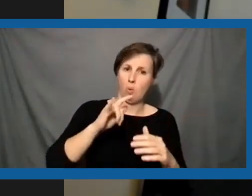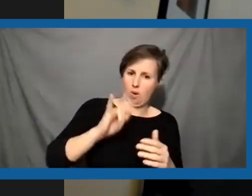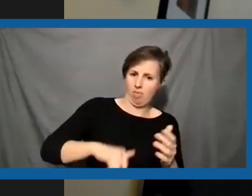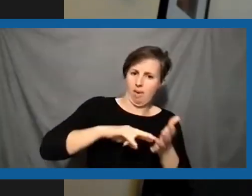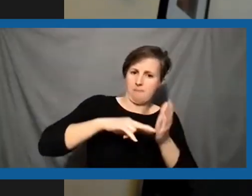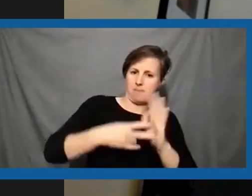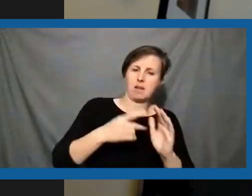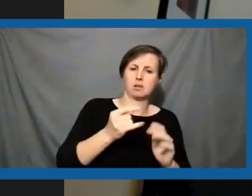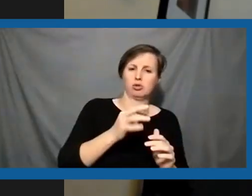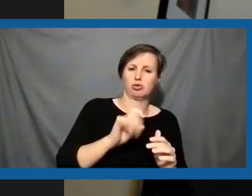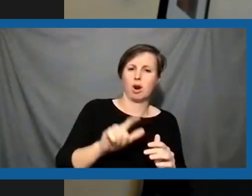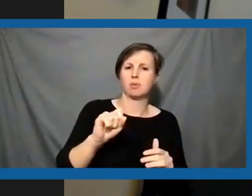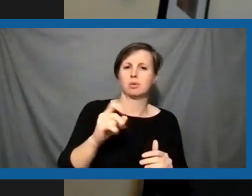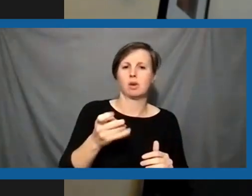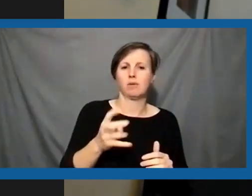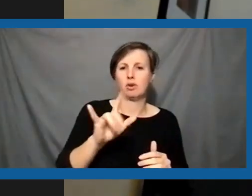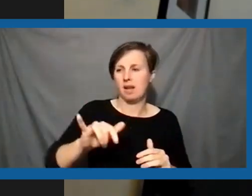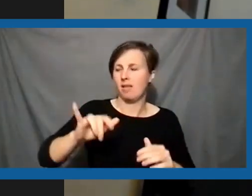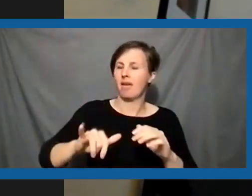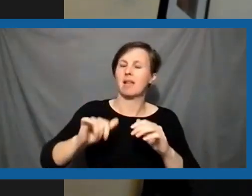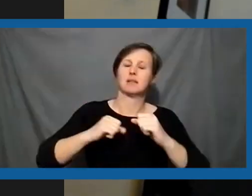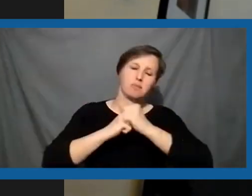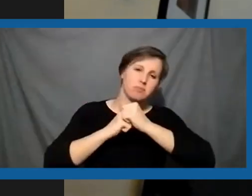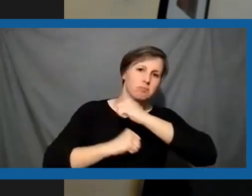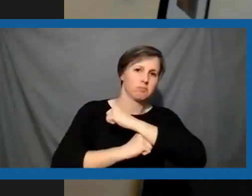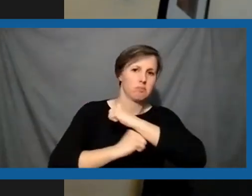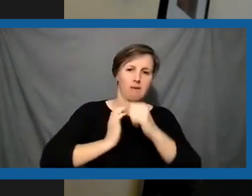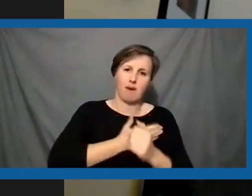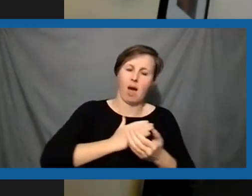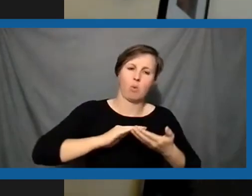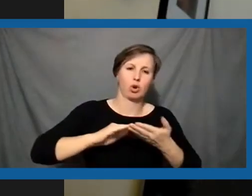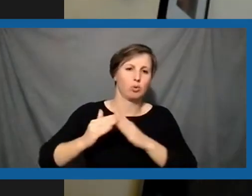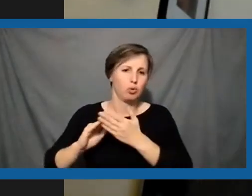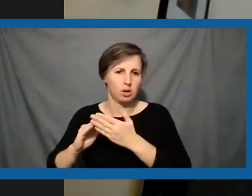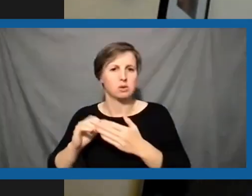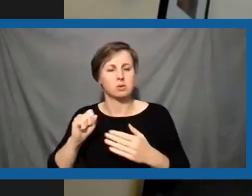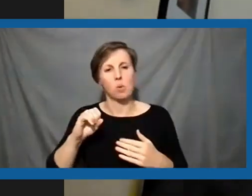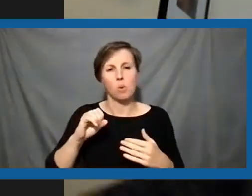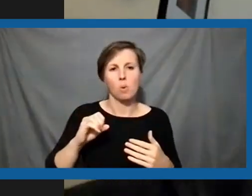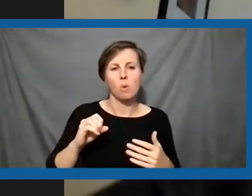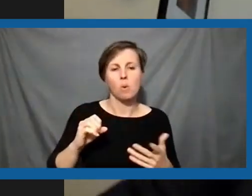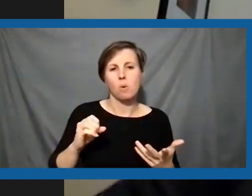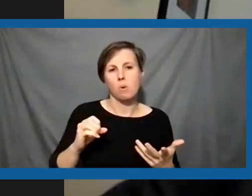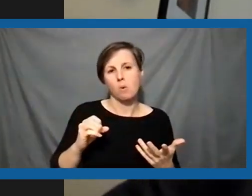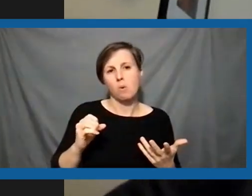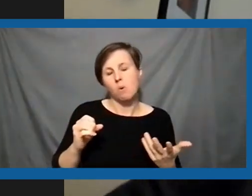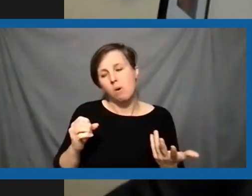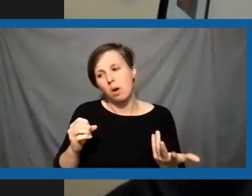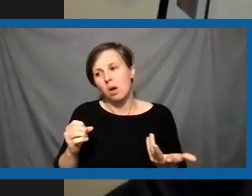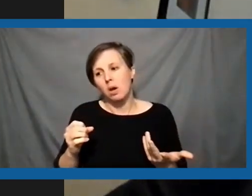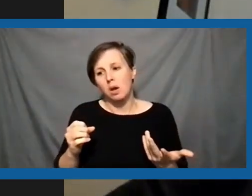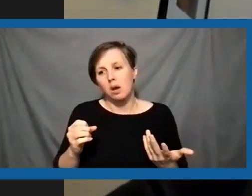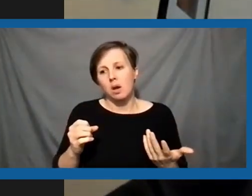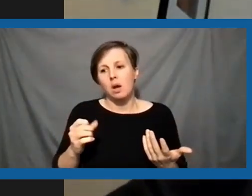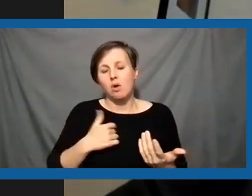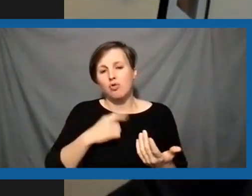the importance of it. It's the bedrock of our communities. And so I think, you know, I really look